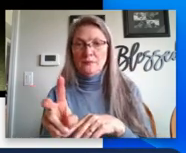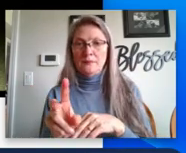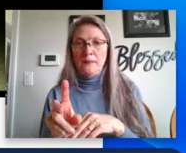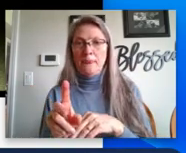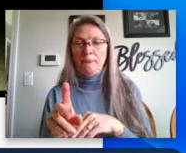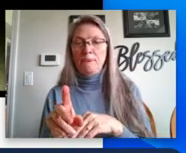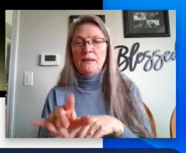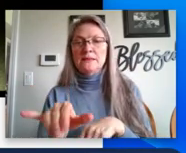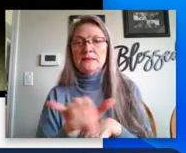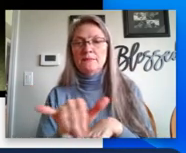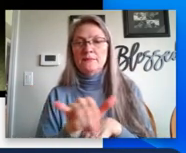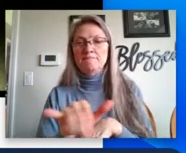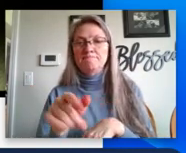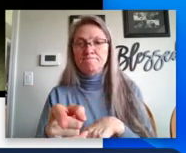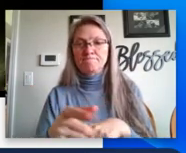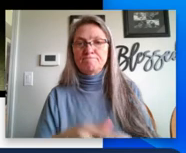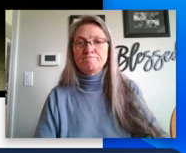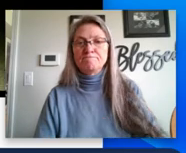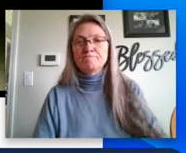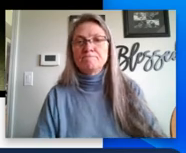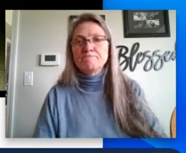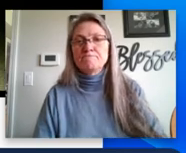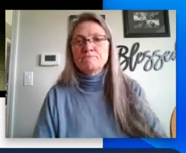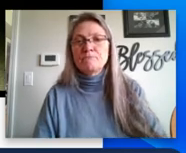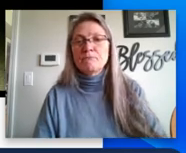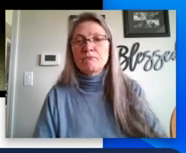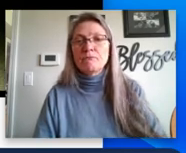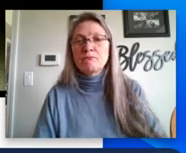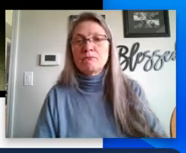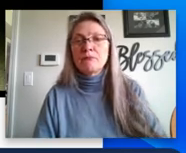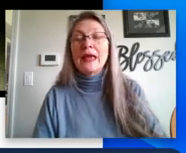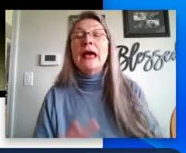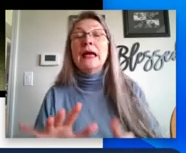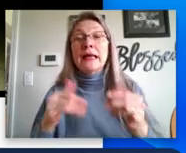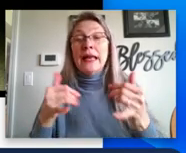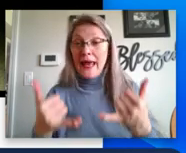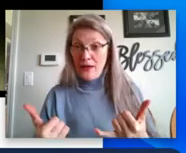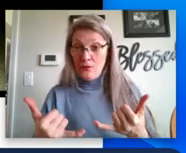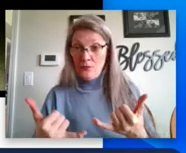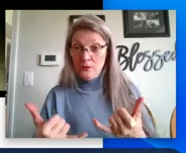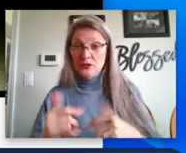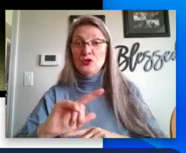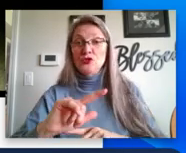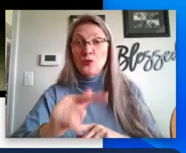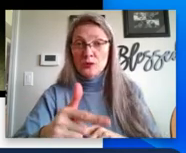thing here. You're going to get some work to do on your own.